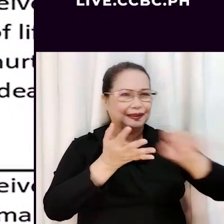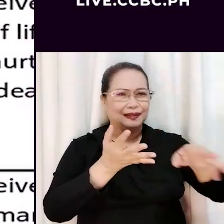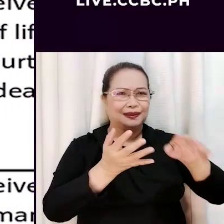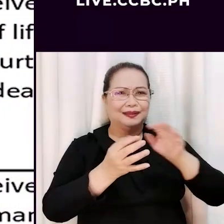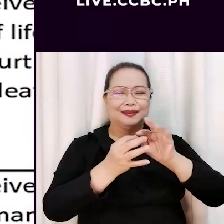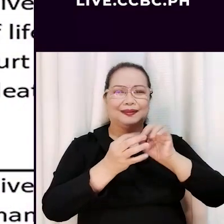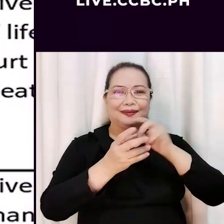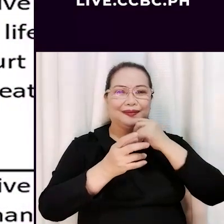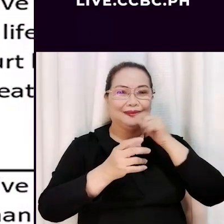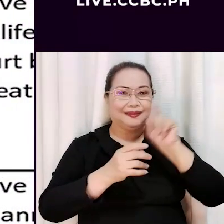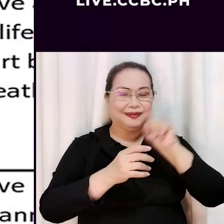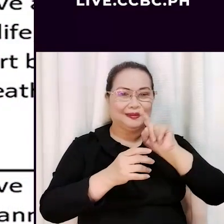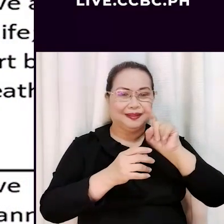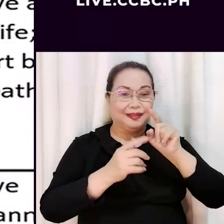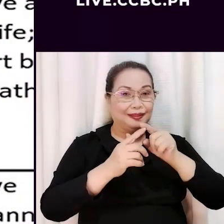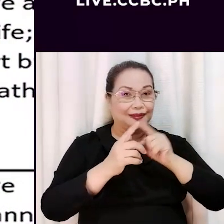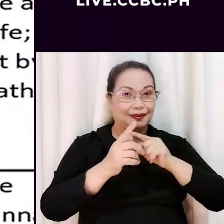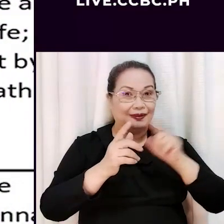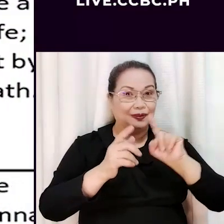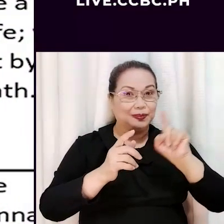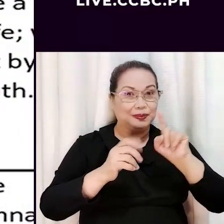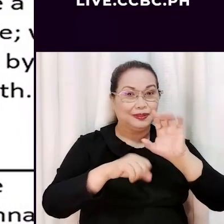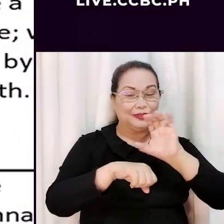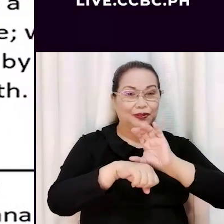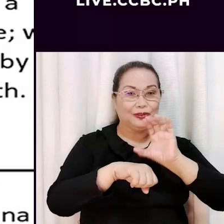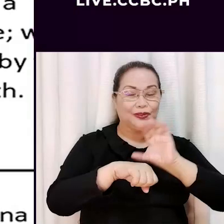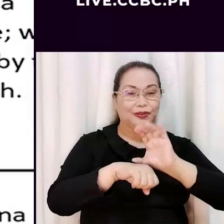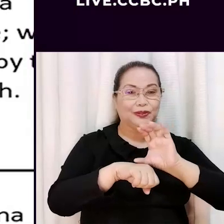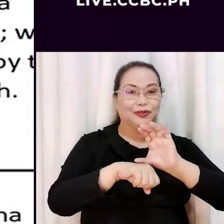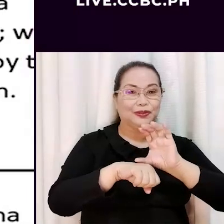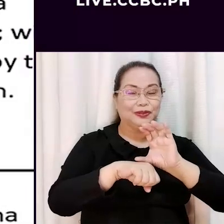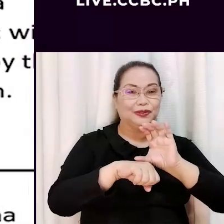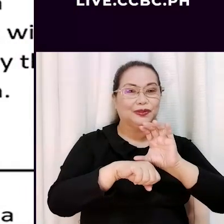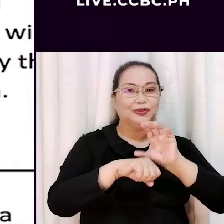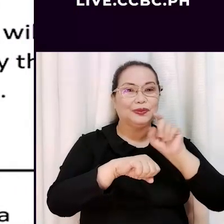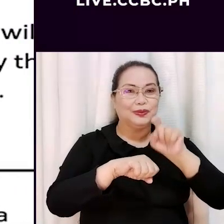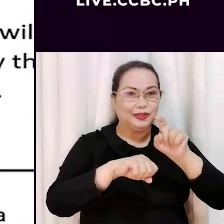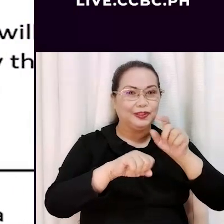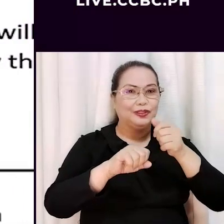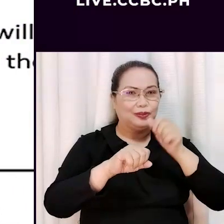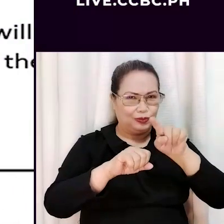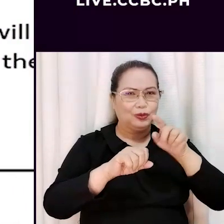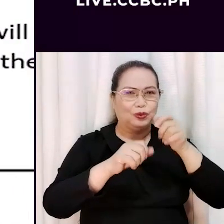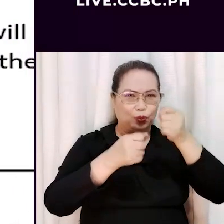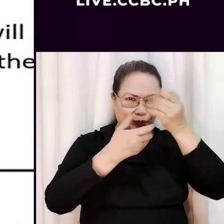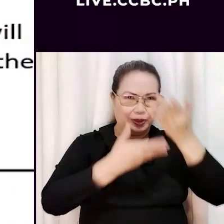And then what the church is to pursue.